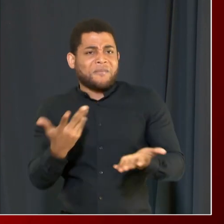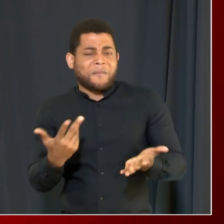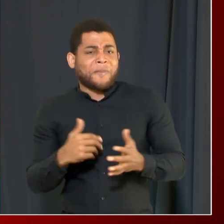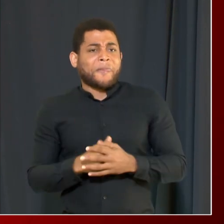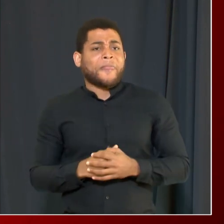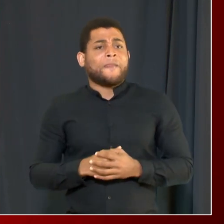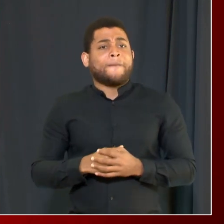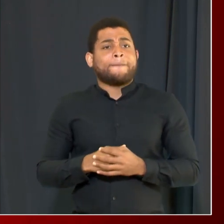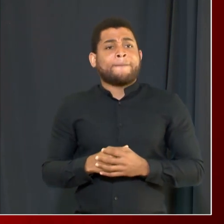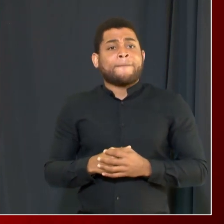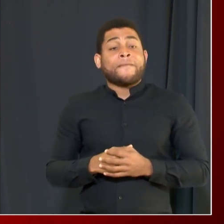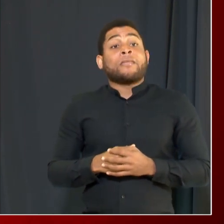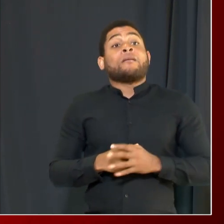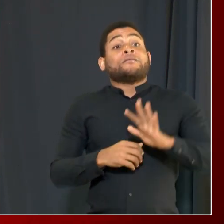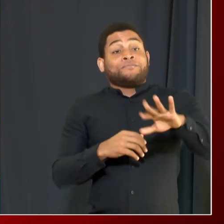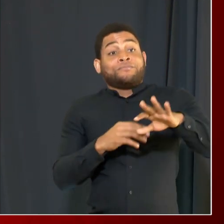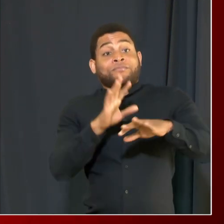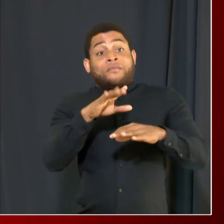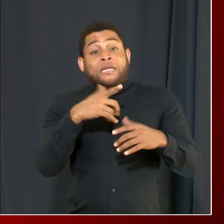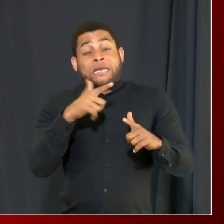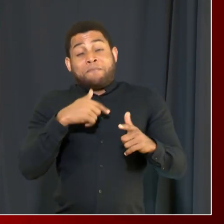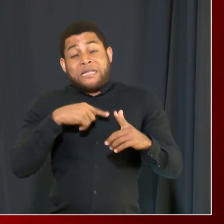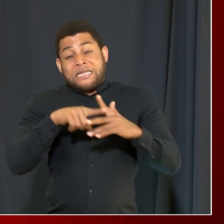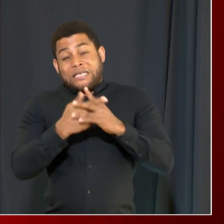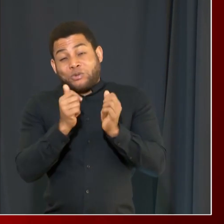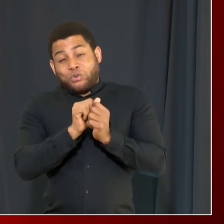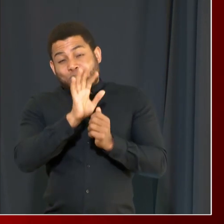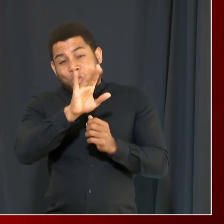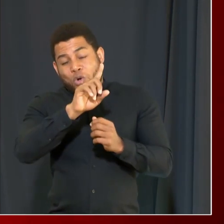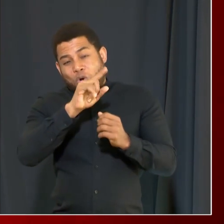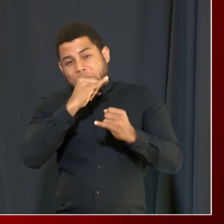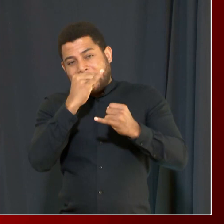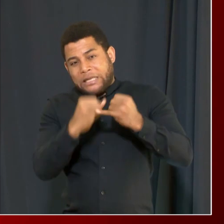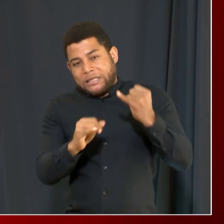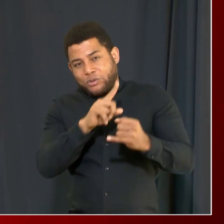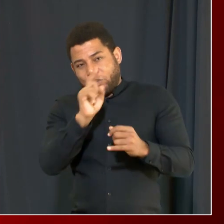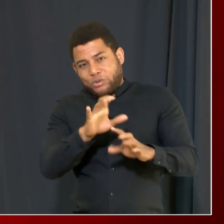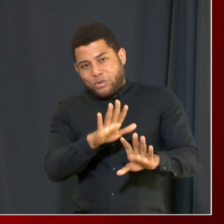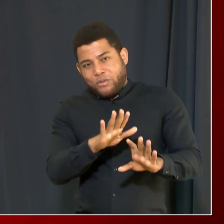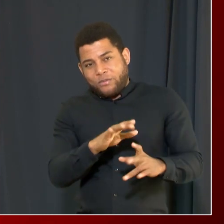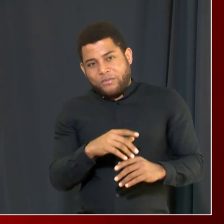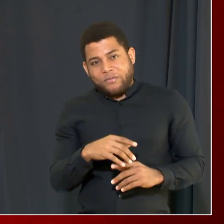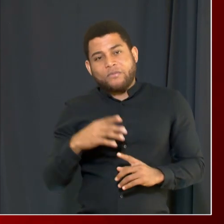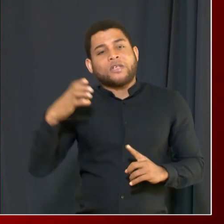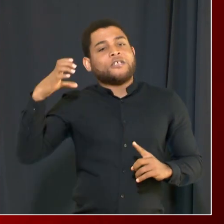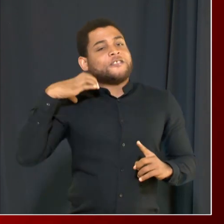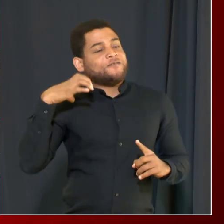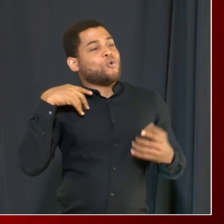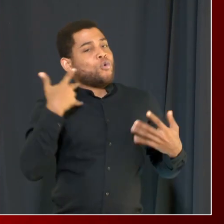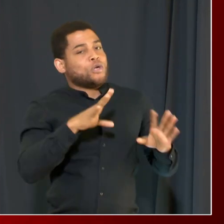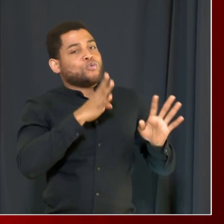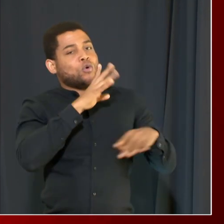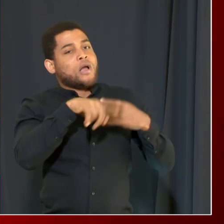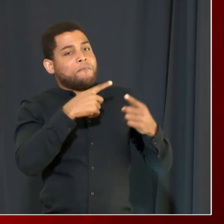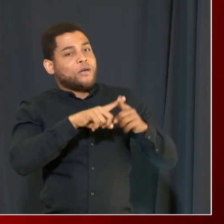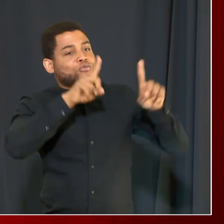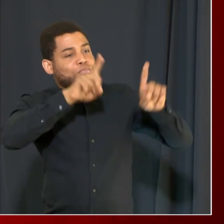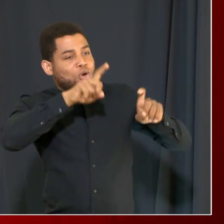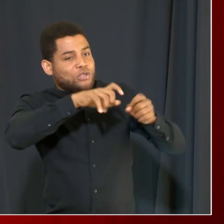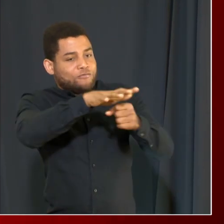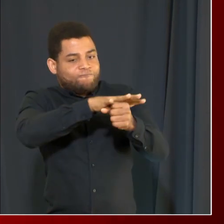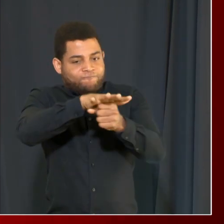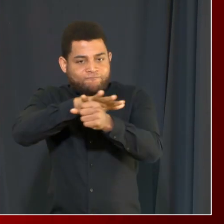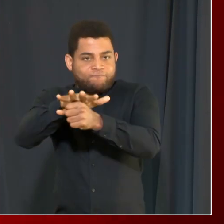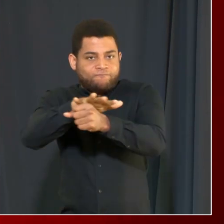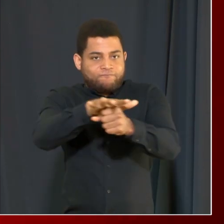Let me start with your last question first. The chief already talked about piloted areas where